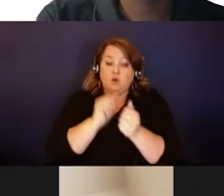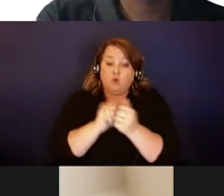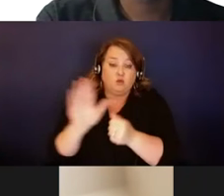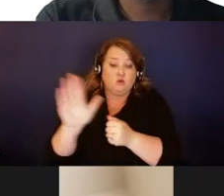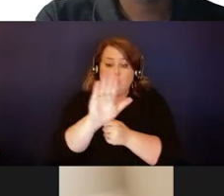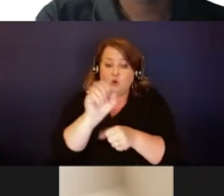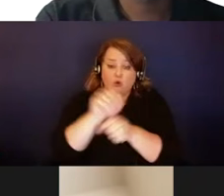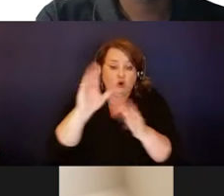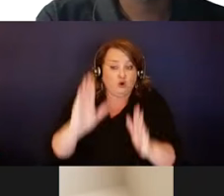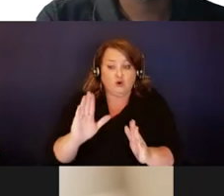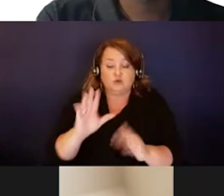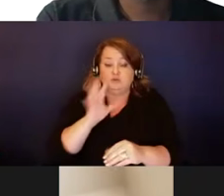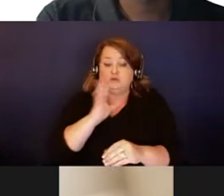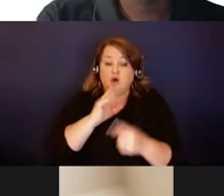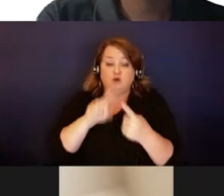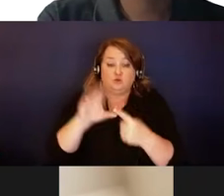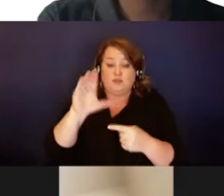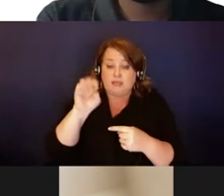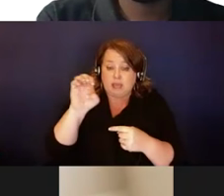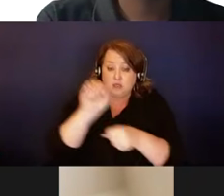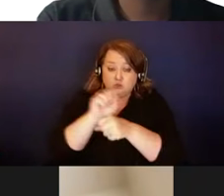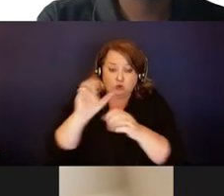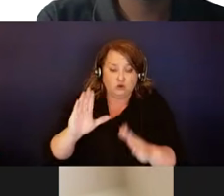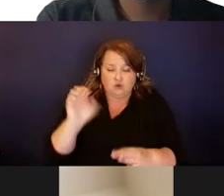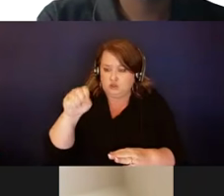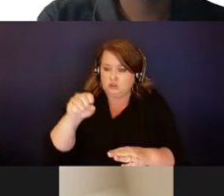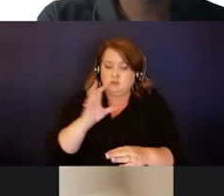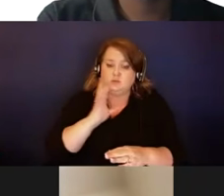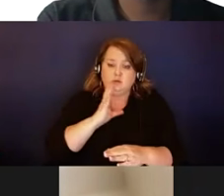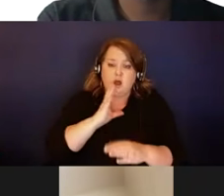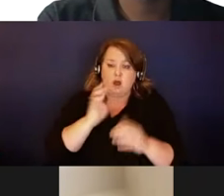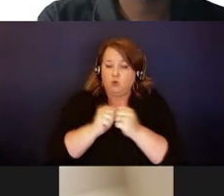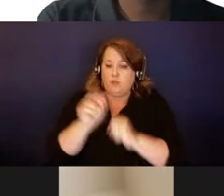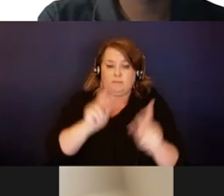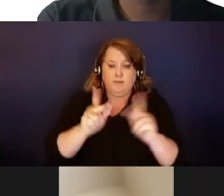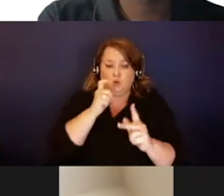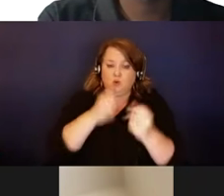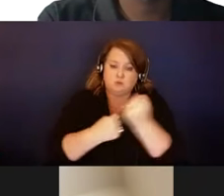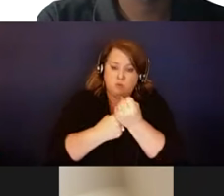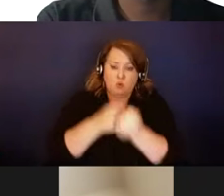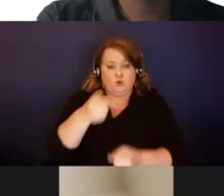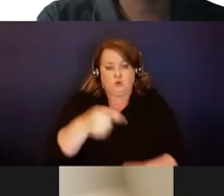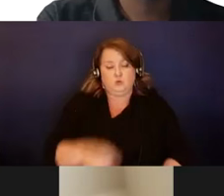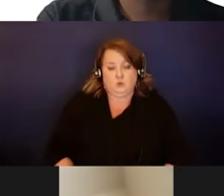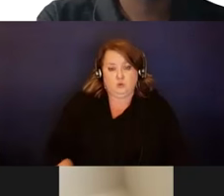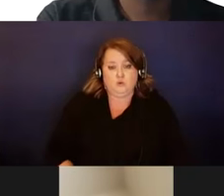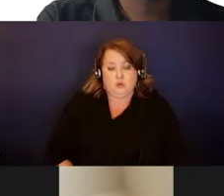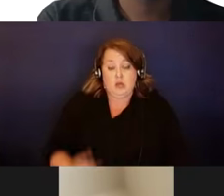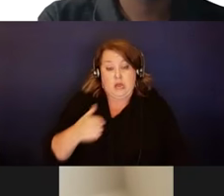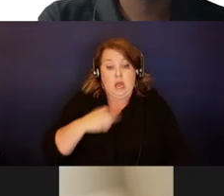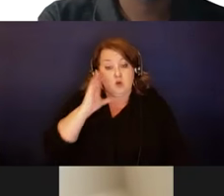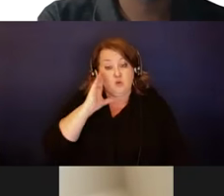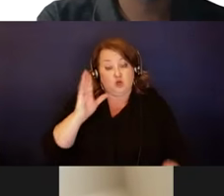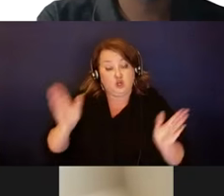worker, talk to your caseworkers, talk to people that support you. I would